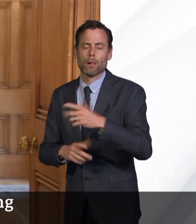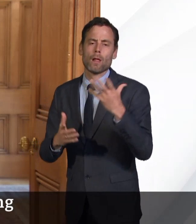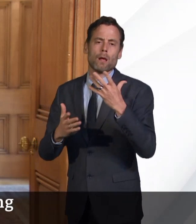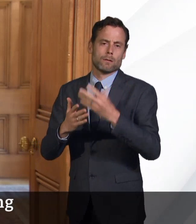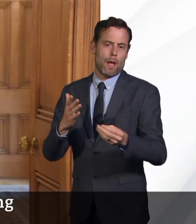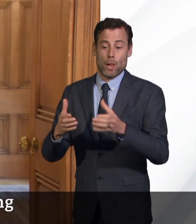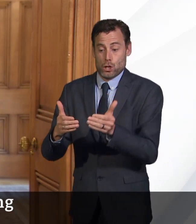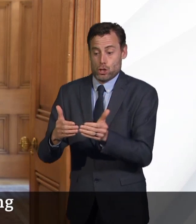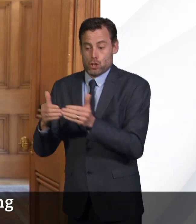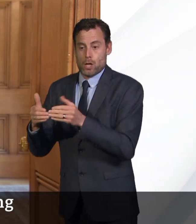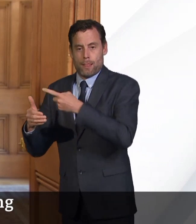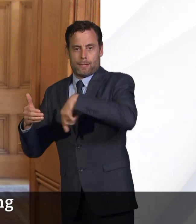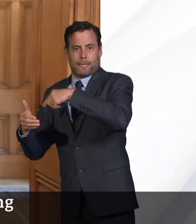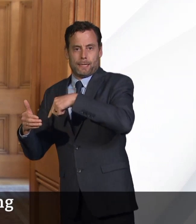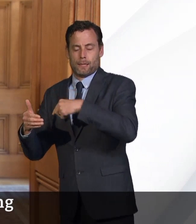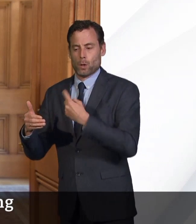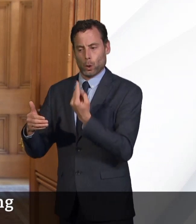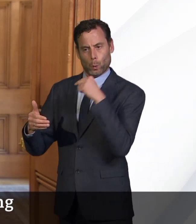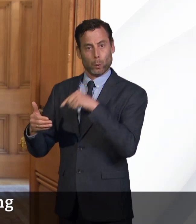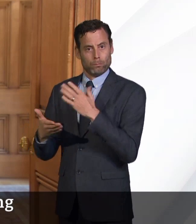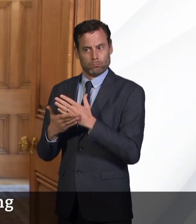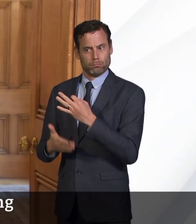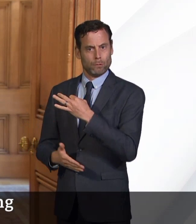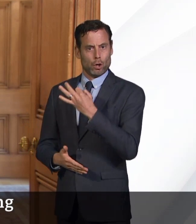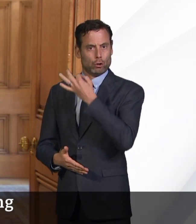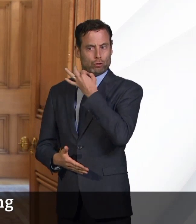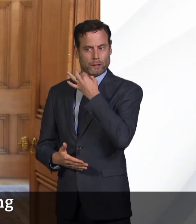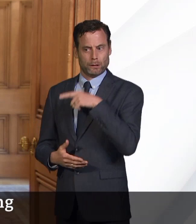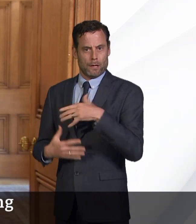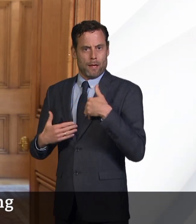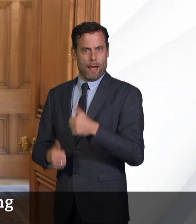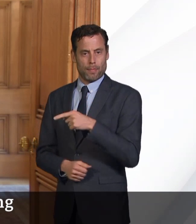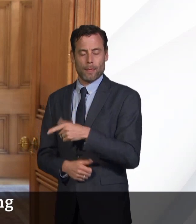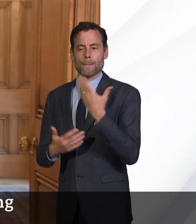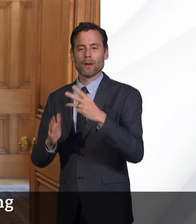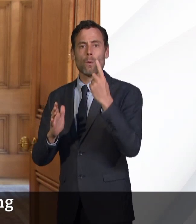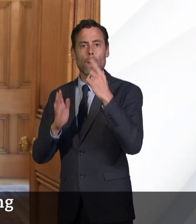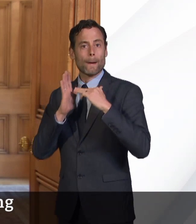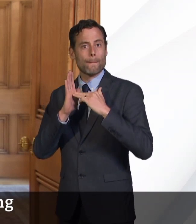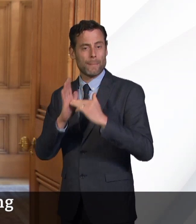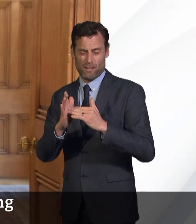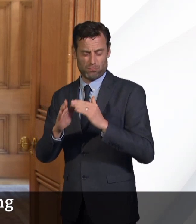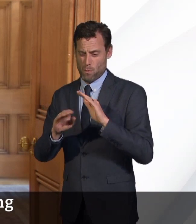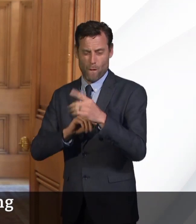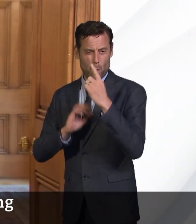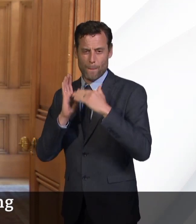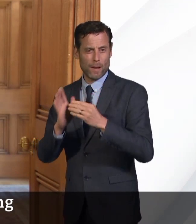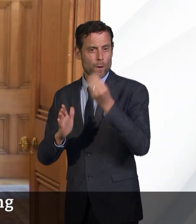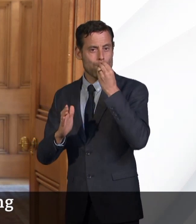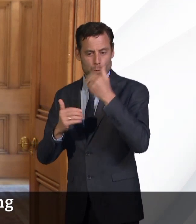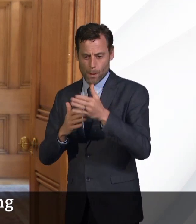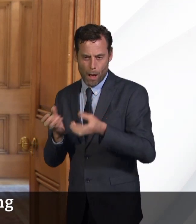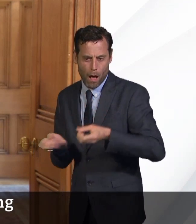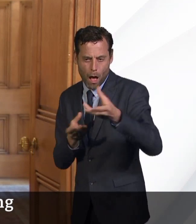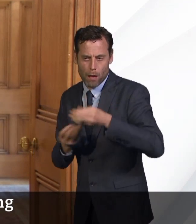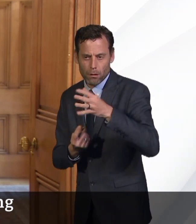cohort, that's those who are clinically vulnerable, over 1 million food parcels have now been delivered to these